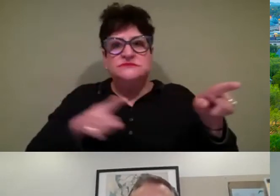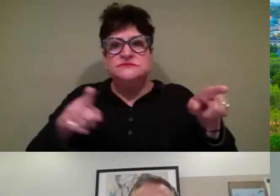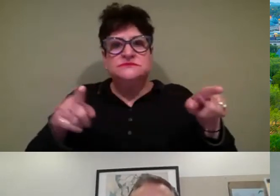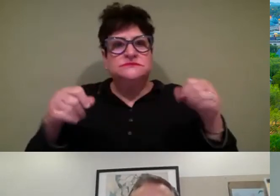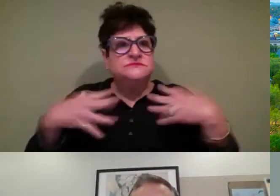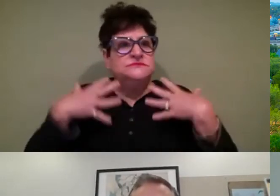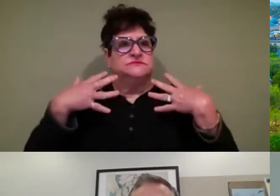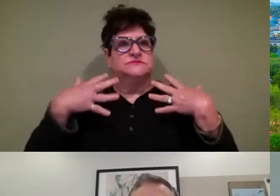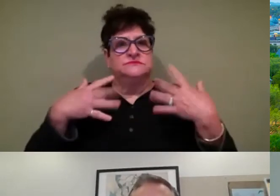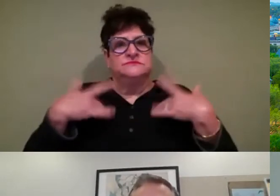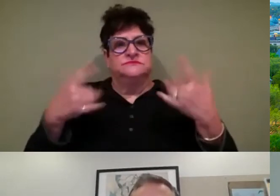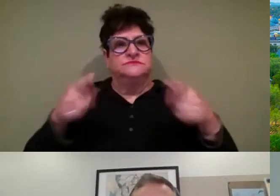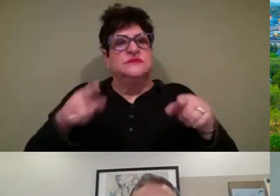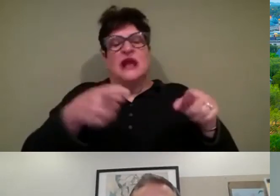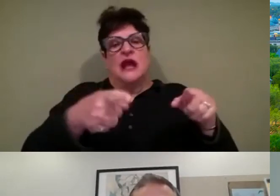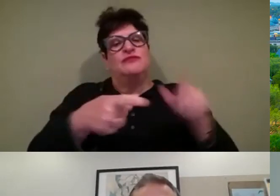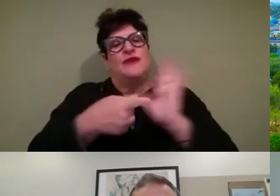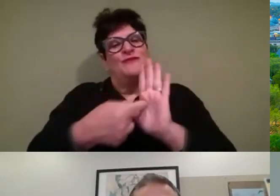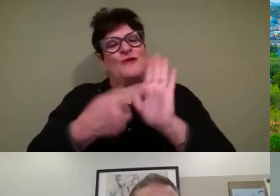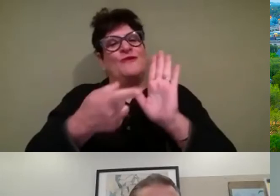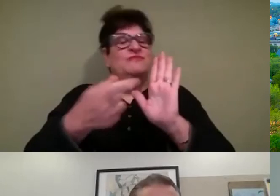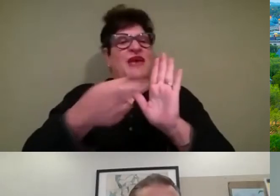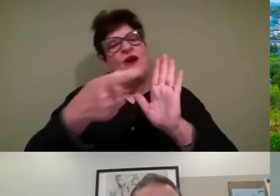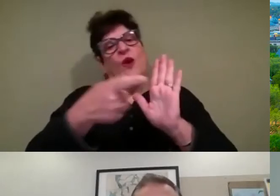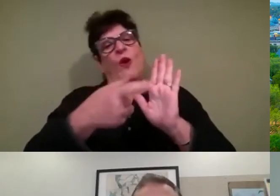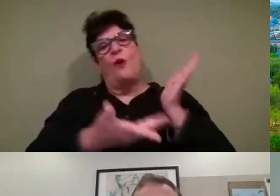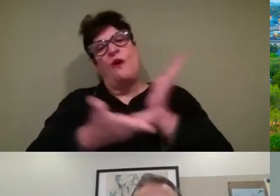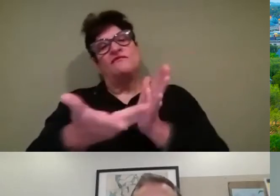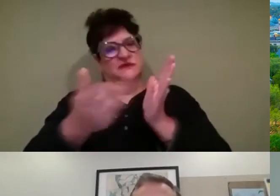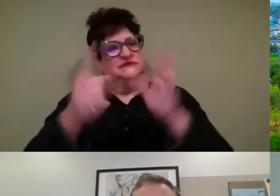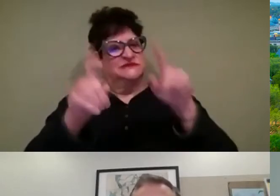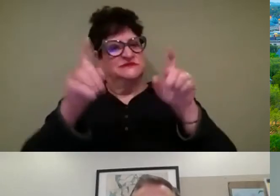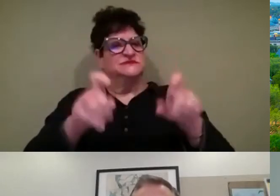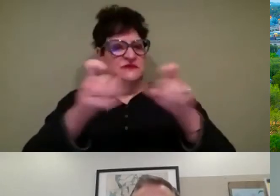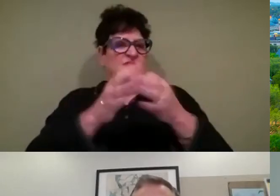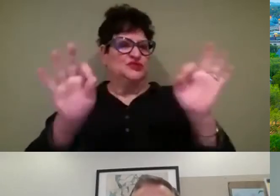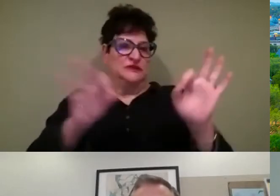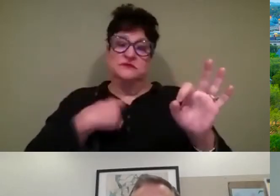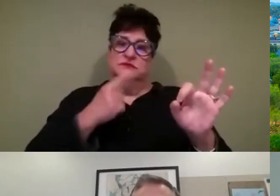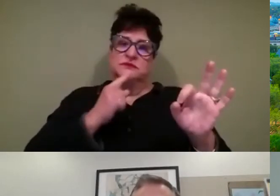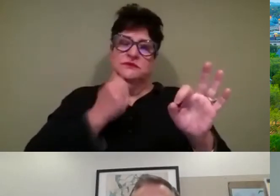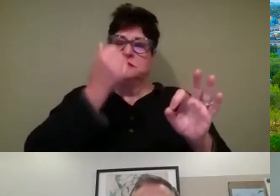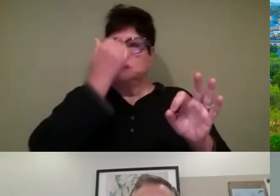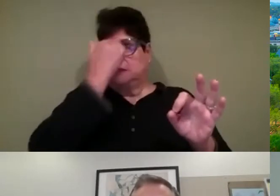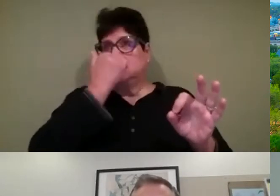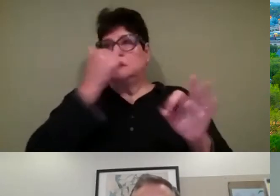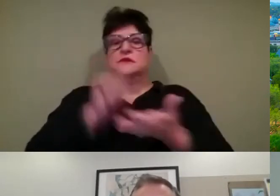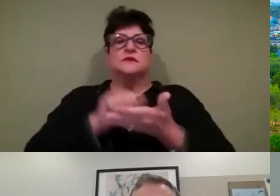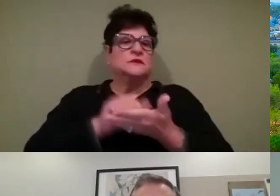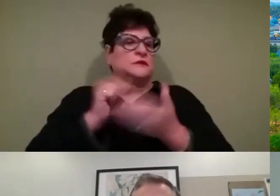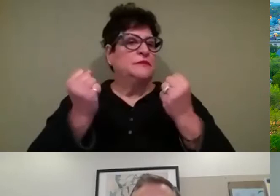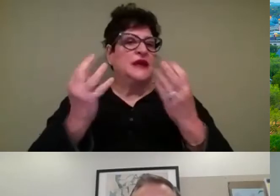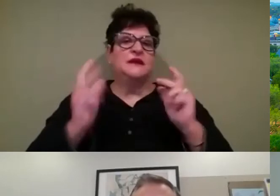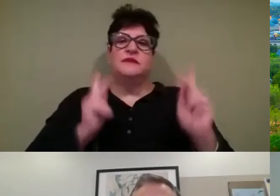and offer testing at these different community events. So we're really grateful for all of the different stakeholders that are involved